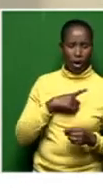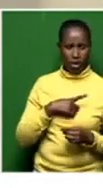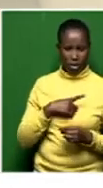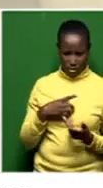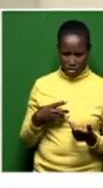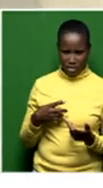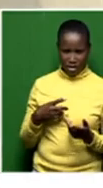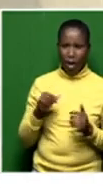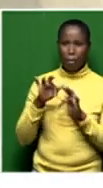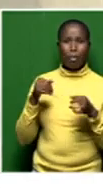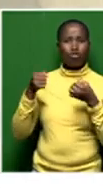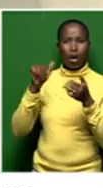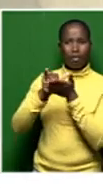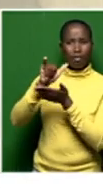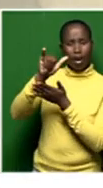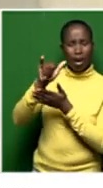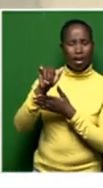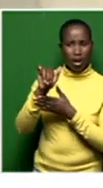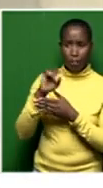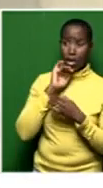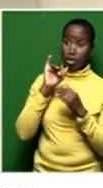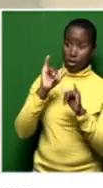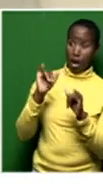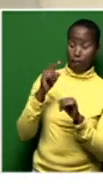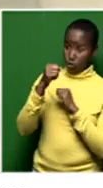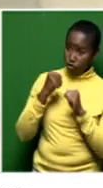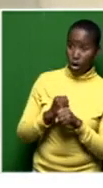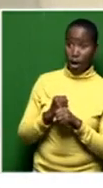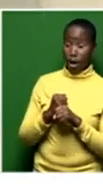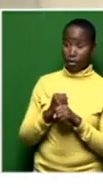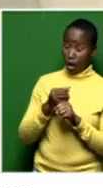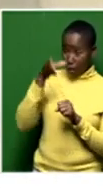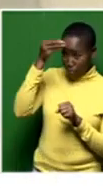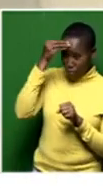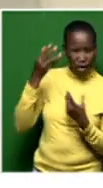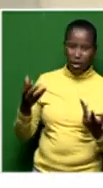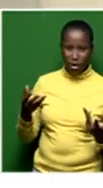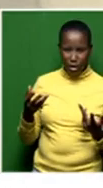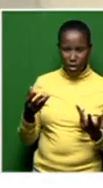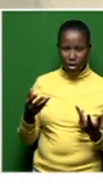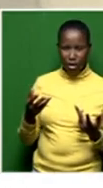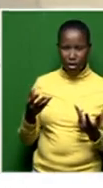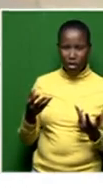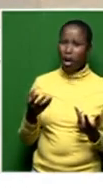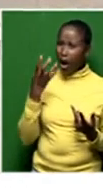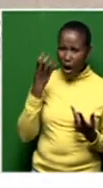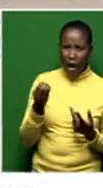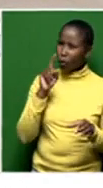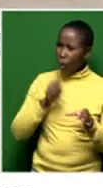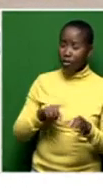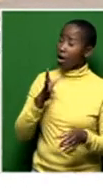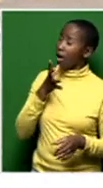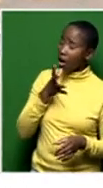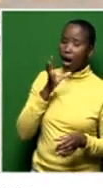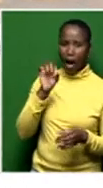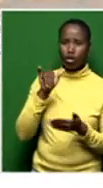Cabin crew members are not just people that sat there for years, did not get educated, not upskill themselves. Cabin crew members have many